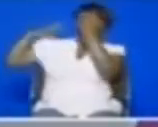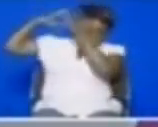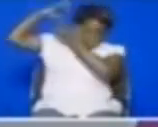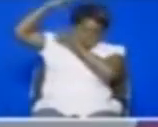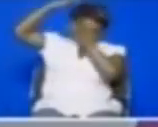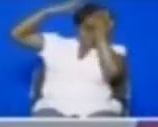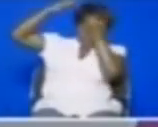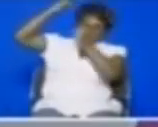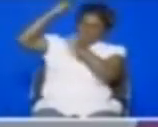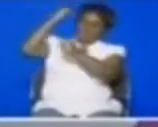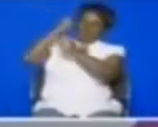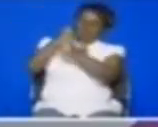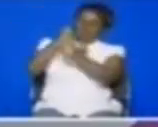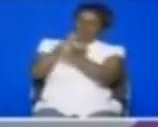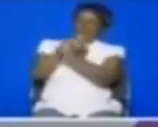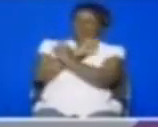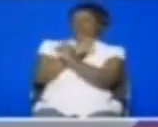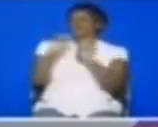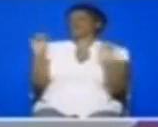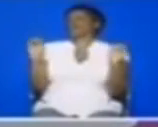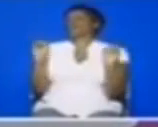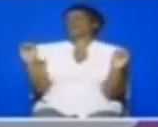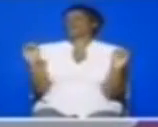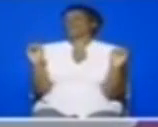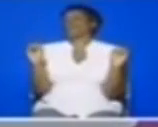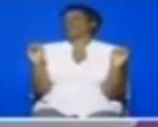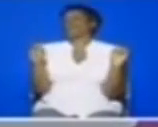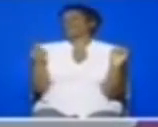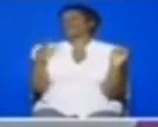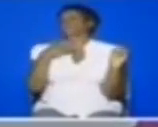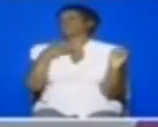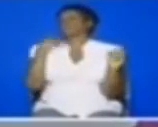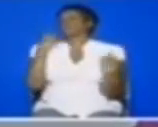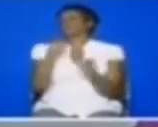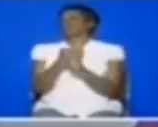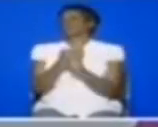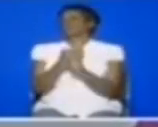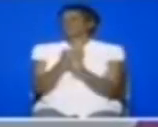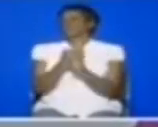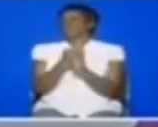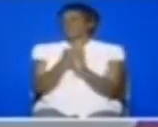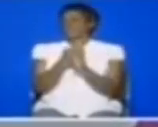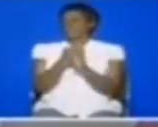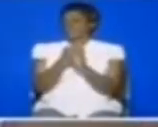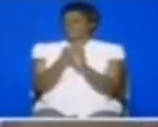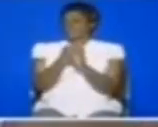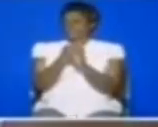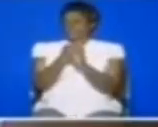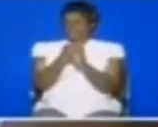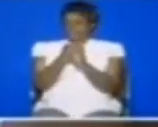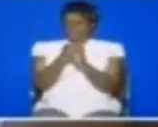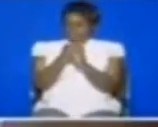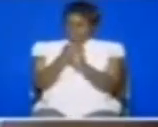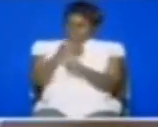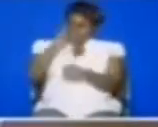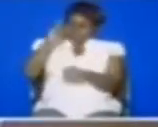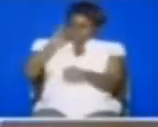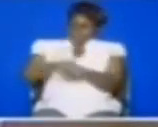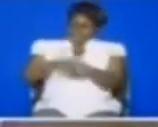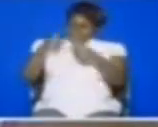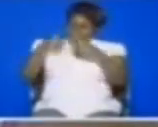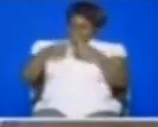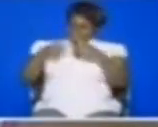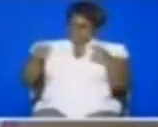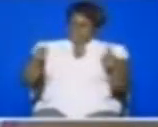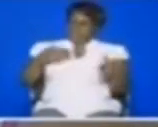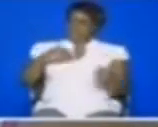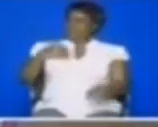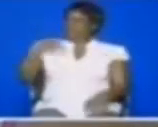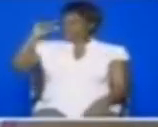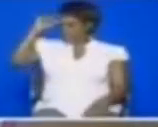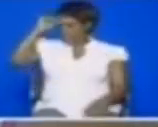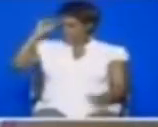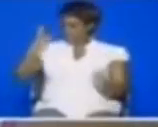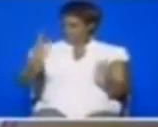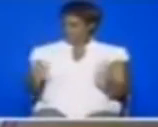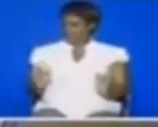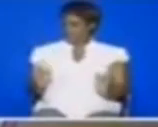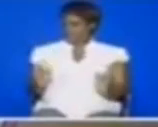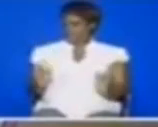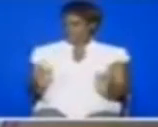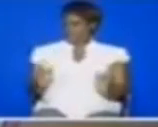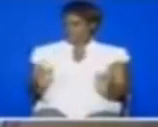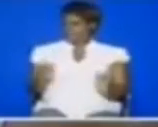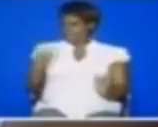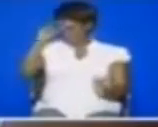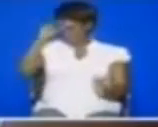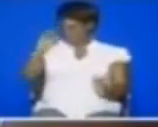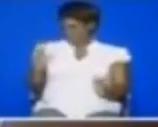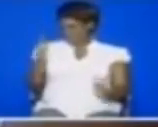Shebesh didn't do that you want to do? Okay. I mean, when I started off, I wanted to be the governor. Mm-hmm. And the reason